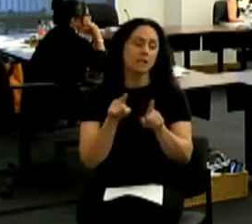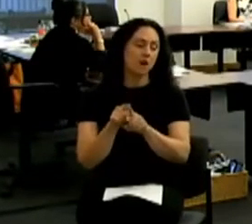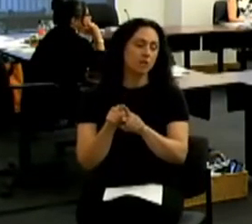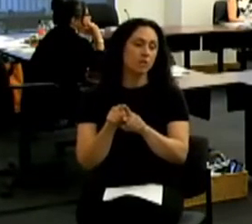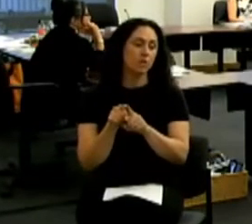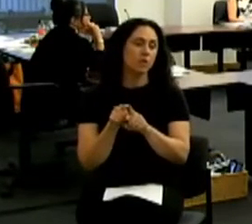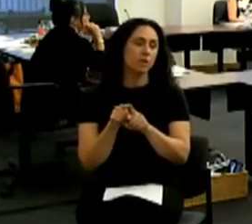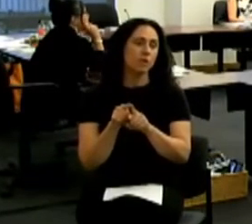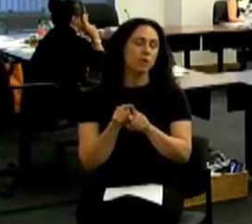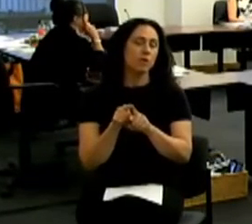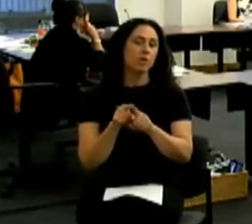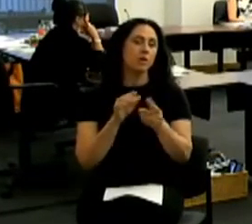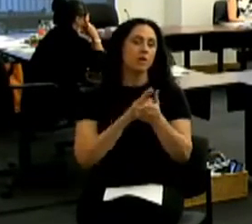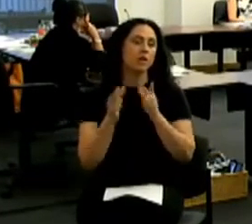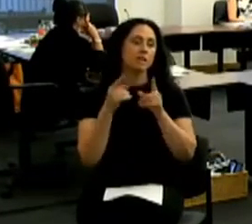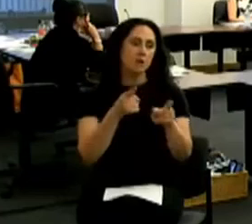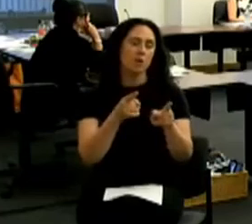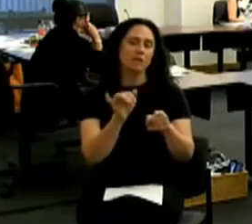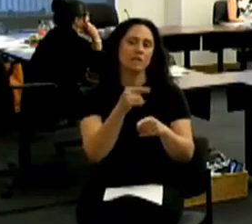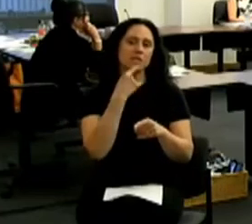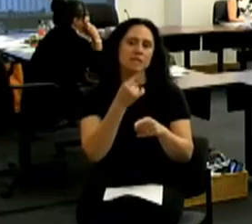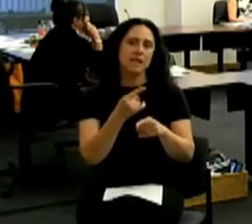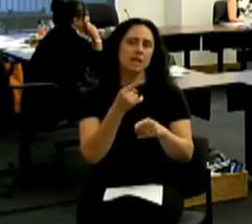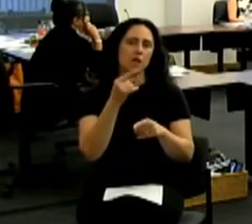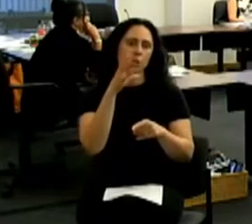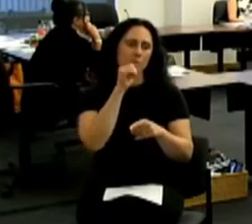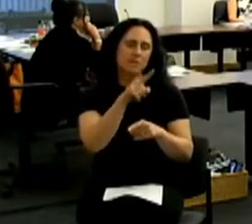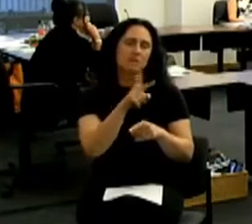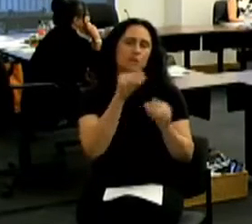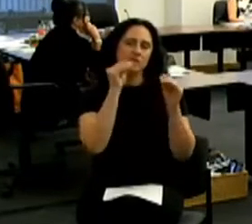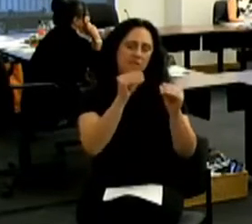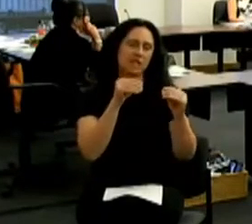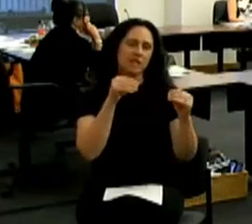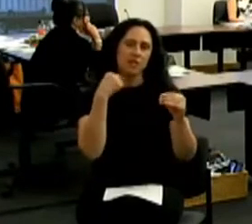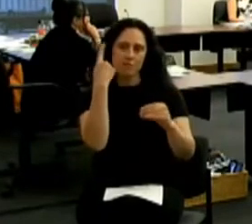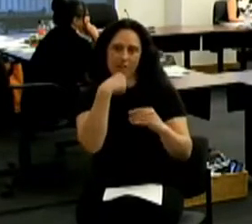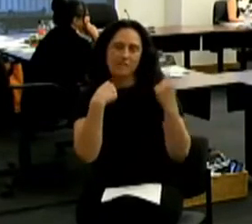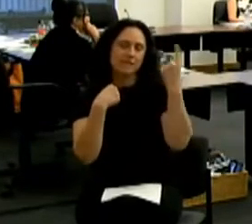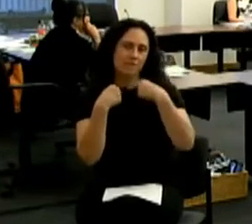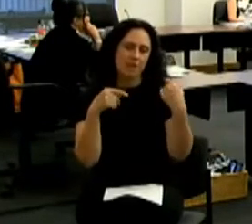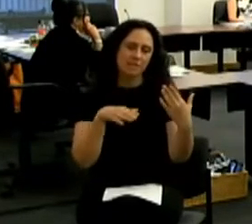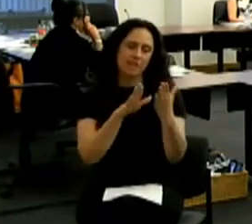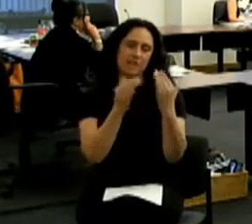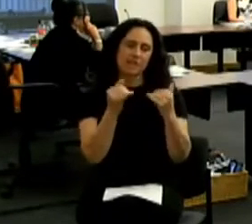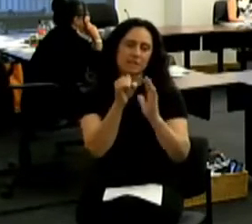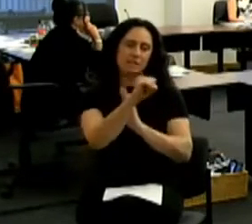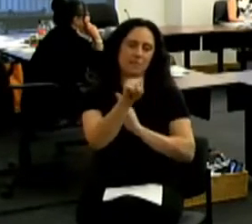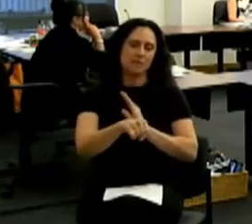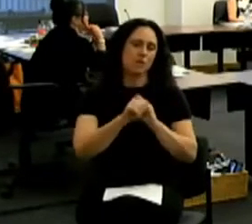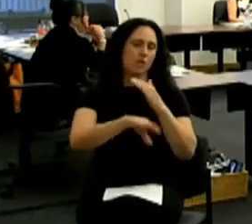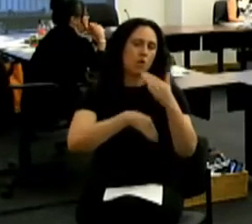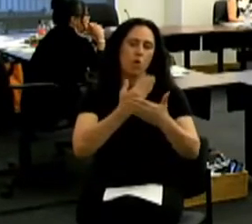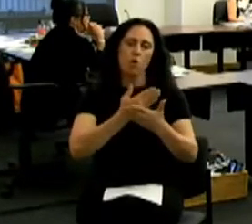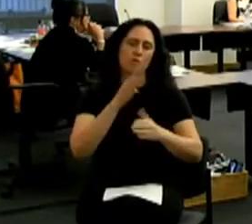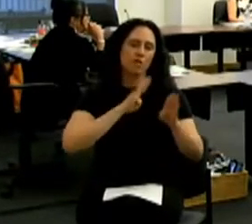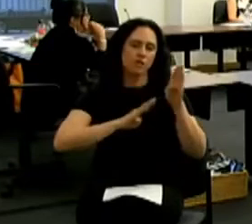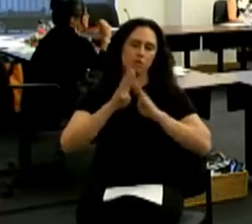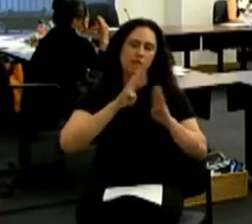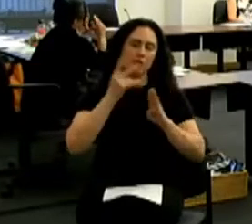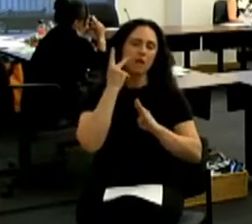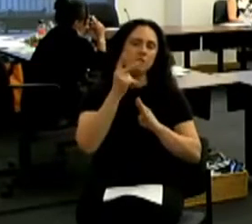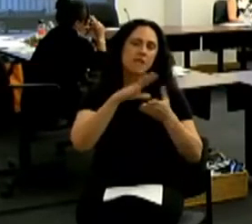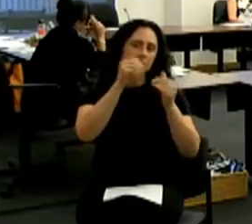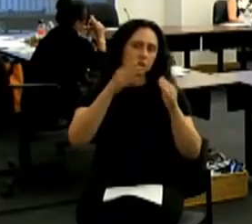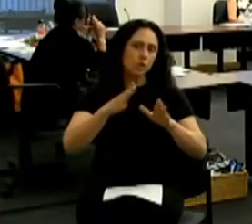also echoing what Dr. Marsing said, really nice to be teaching face-to-face this semester. The whole frustration of